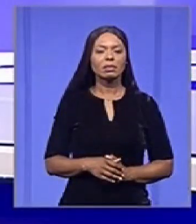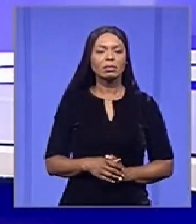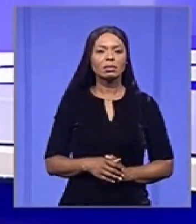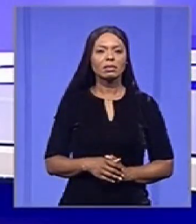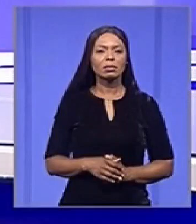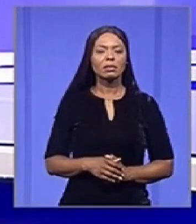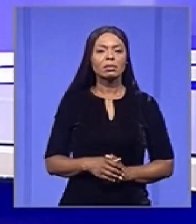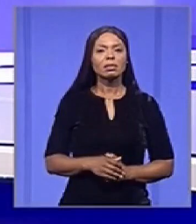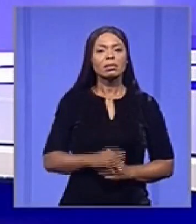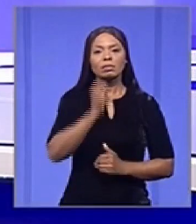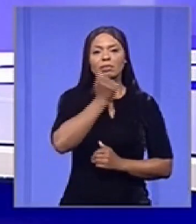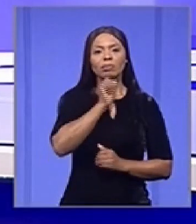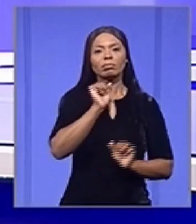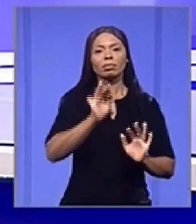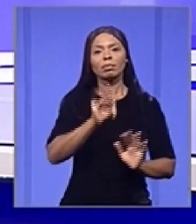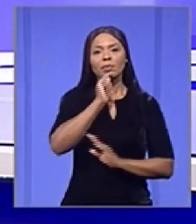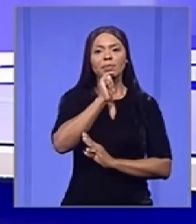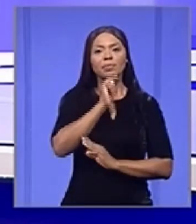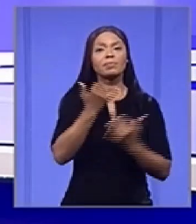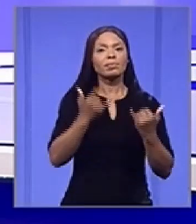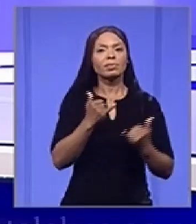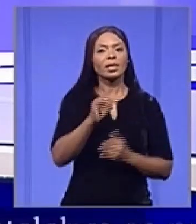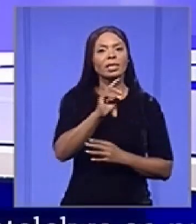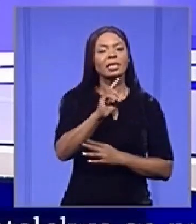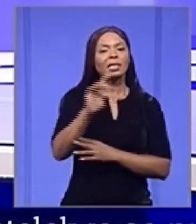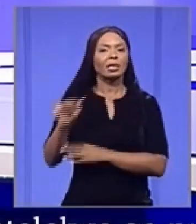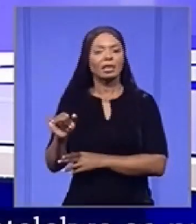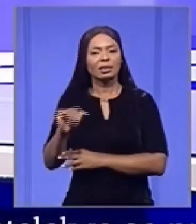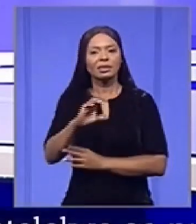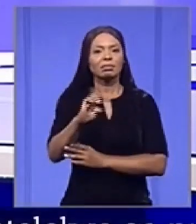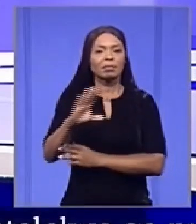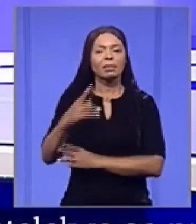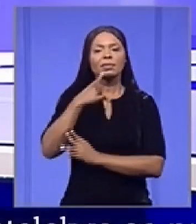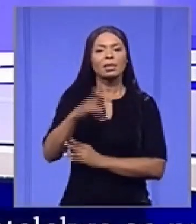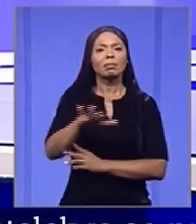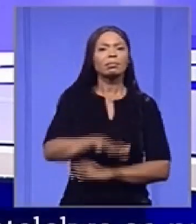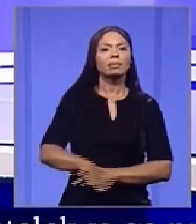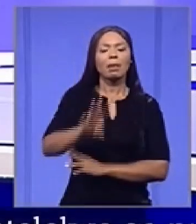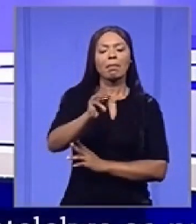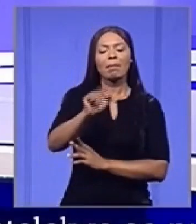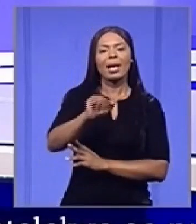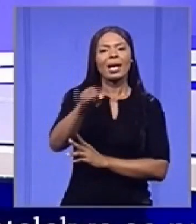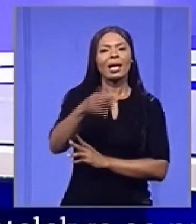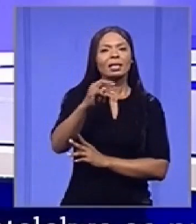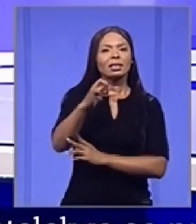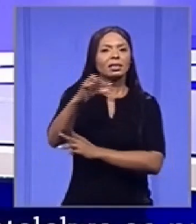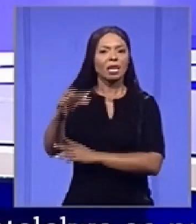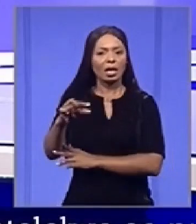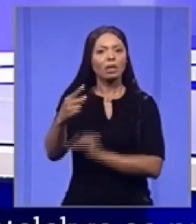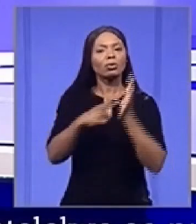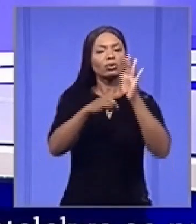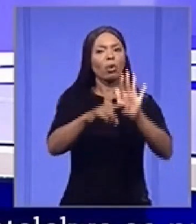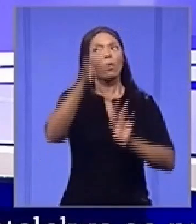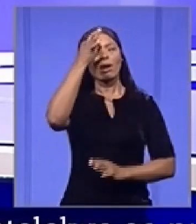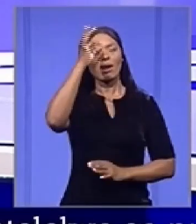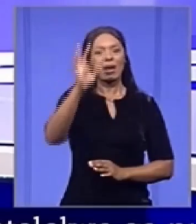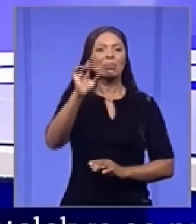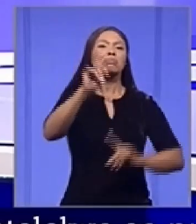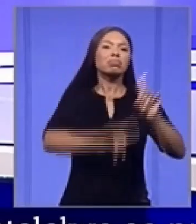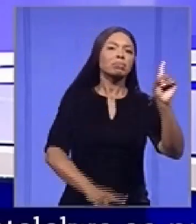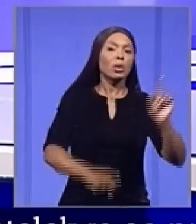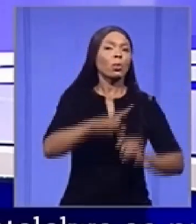DA le AFF kwa Kapa Bokone tsa re maemo a sa itumediseng a motse wa Majeng kwa Warrenton ke go bontsha fa puso e palelwa. Se se